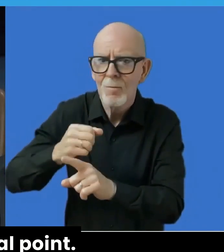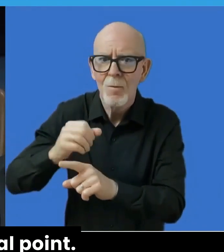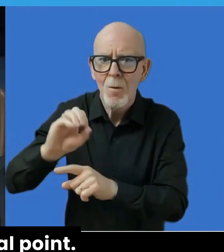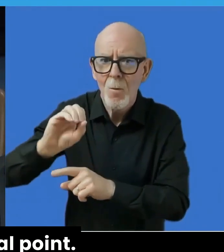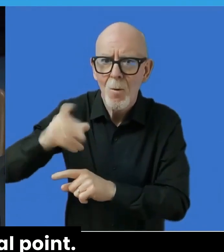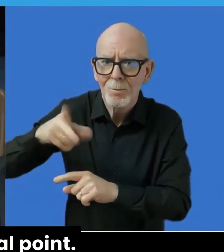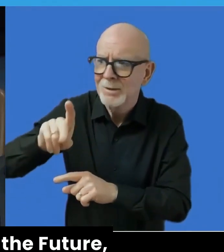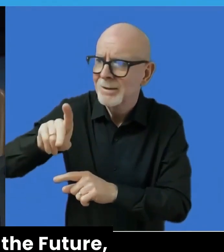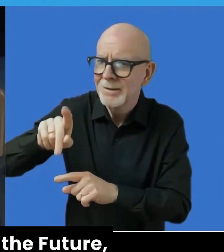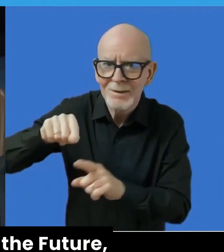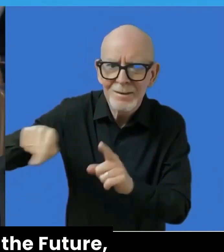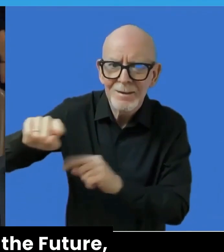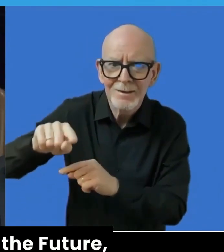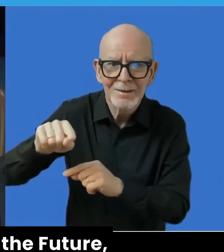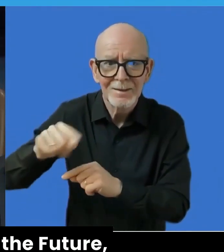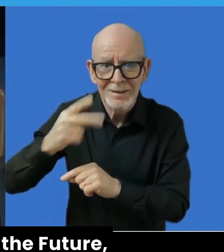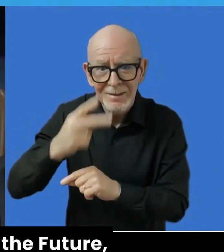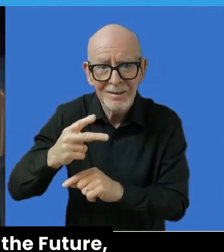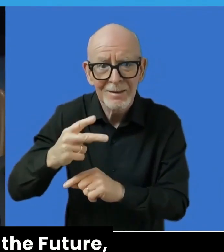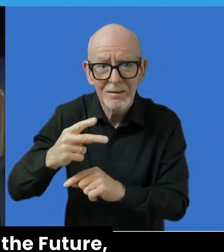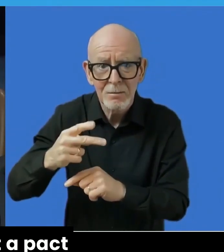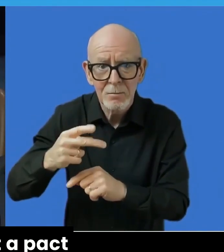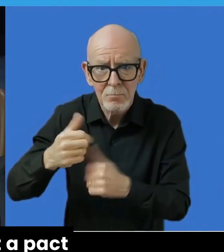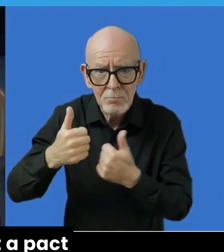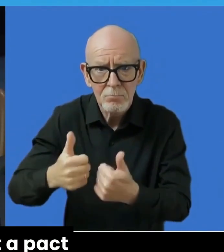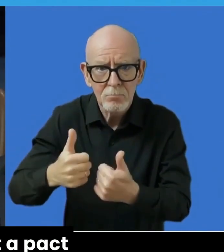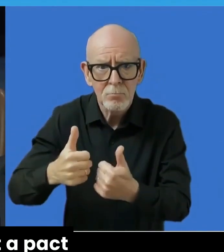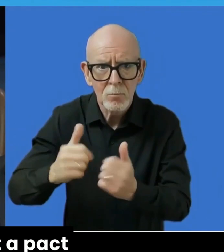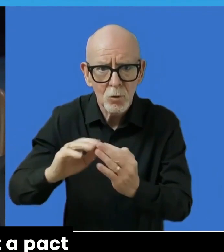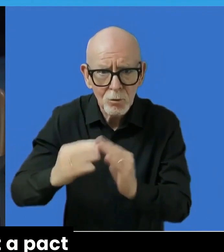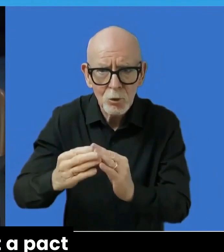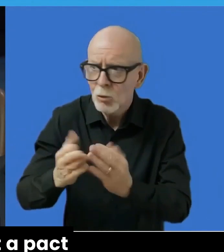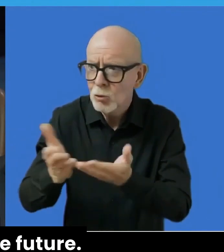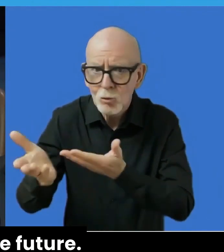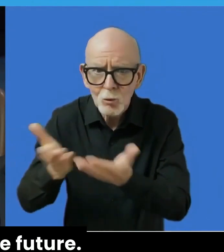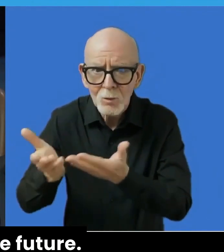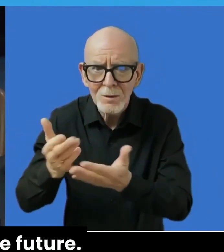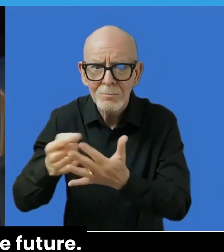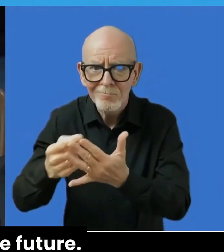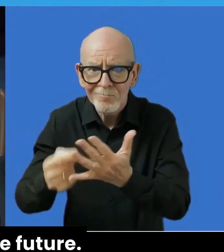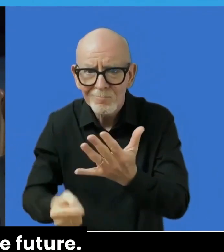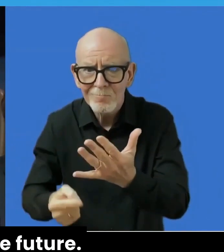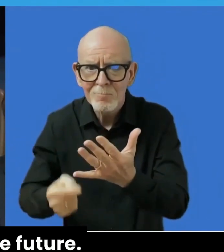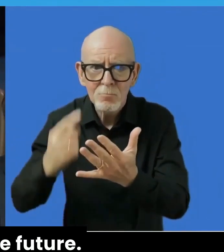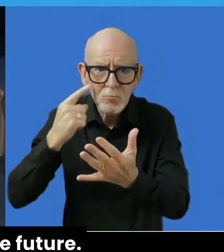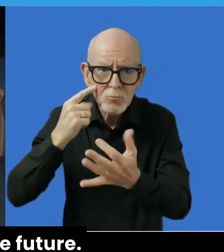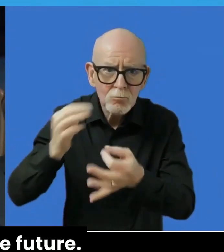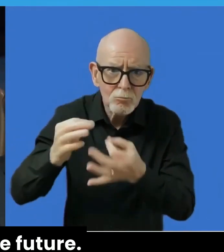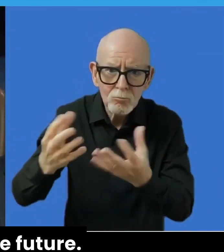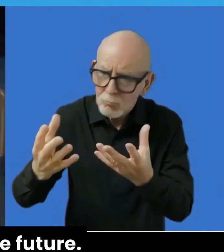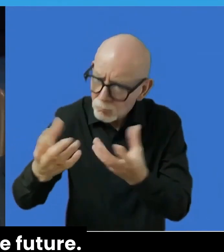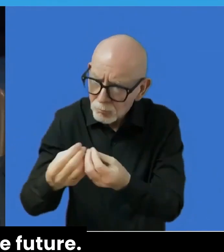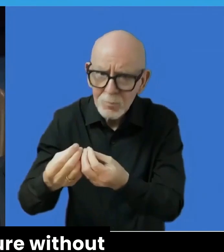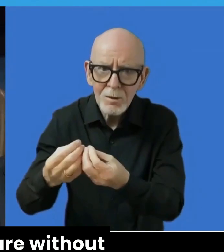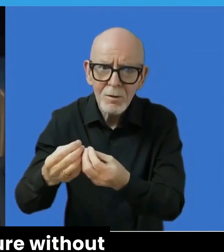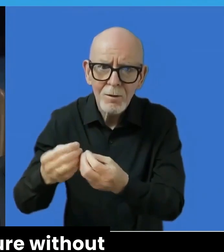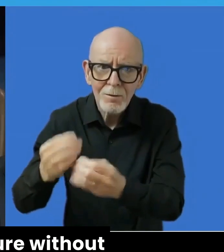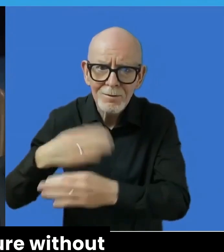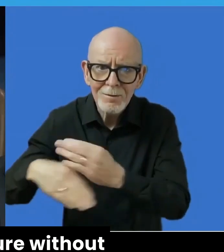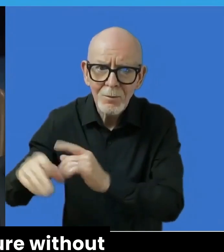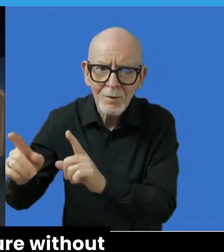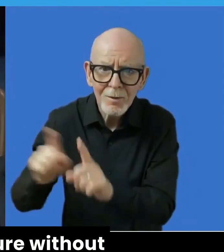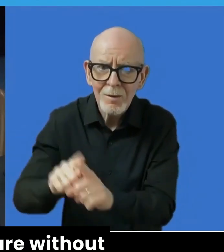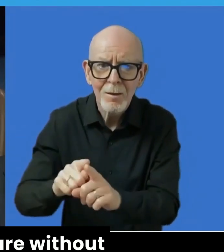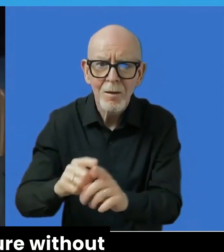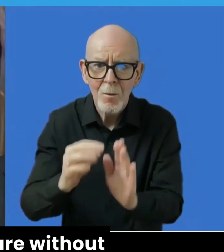critical point. At the upcoming Summit of the Future, world leaders will adopt a pact for the future, an inclusive future. We